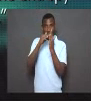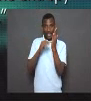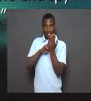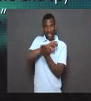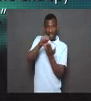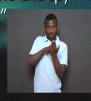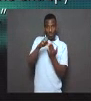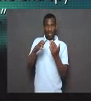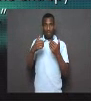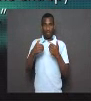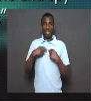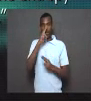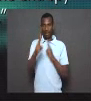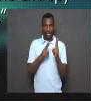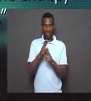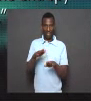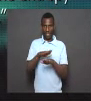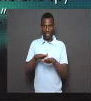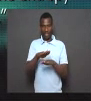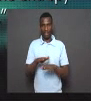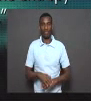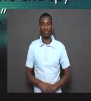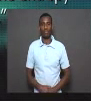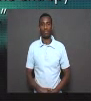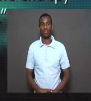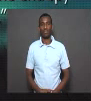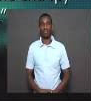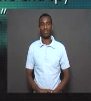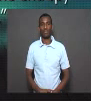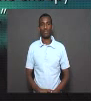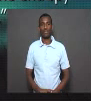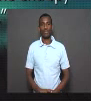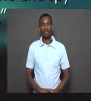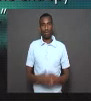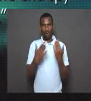decrease in the entropy of the universe.